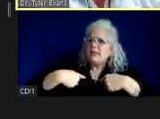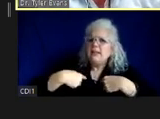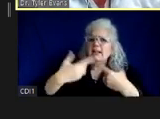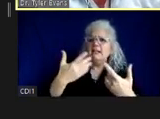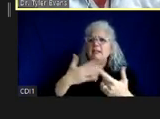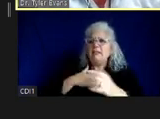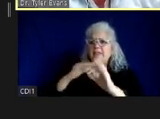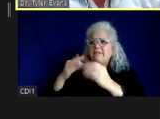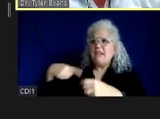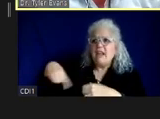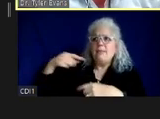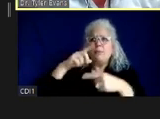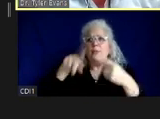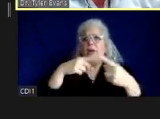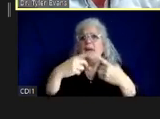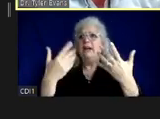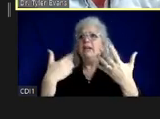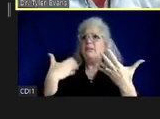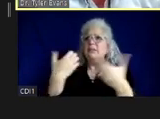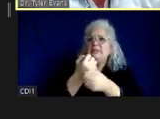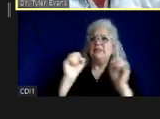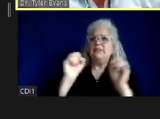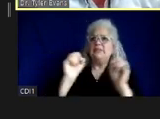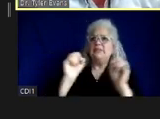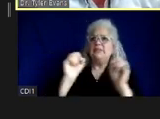slide. So we have